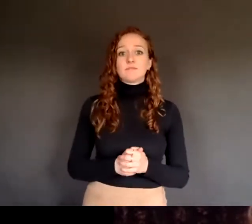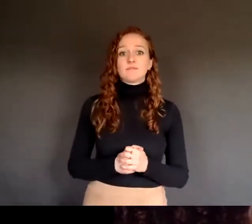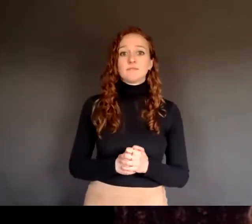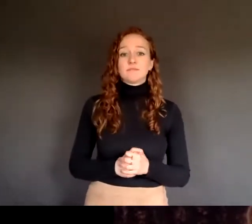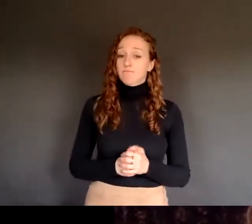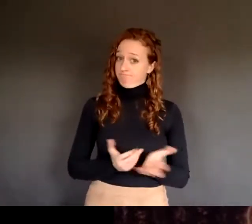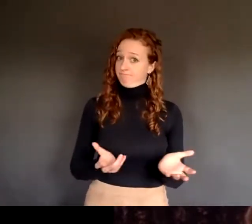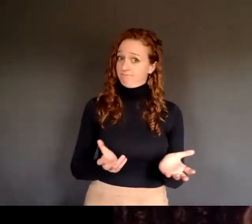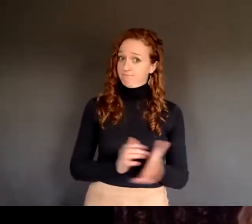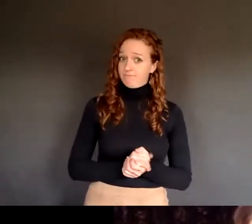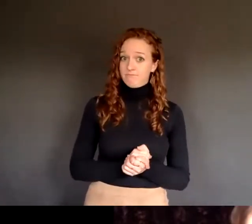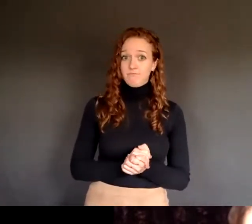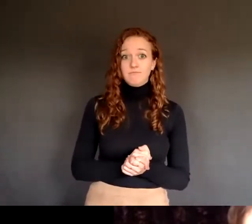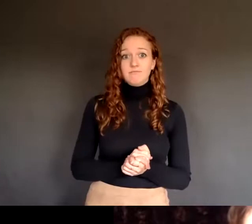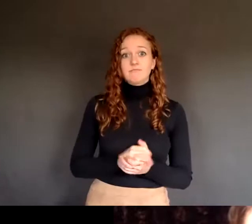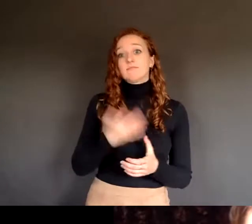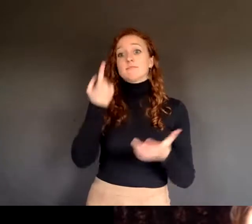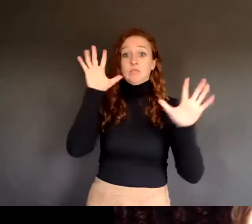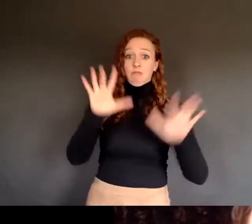of the negative effects of climate change?